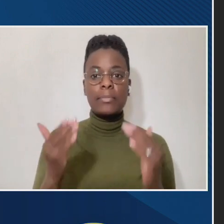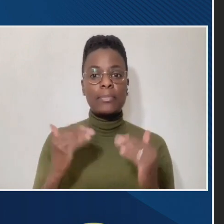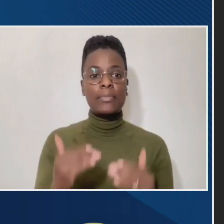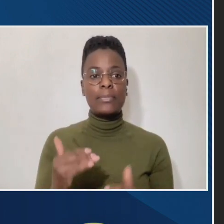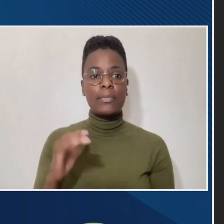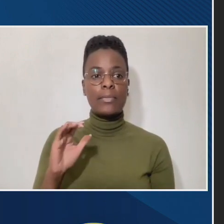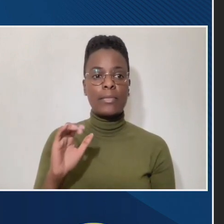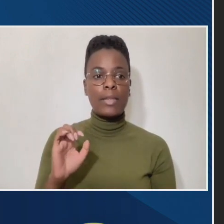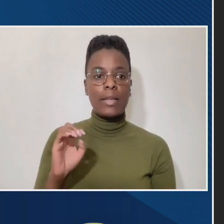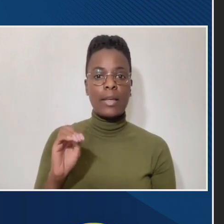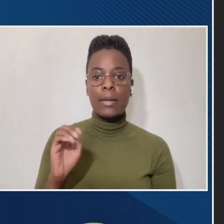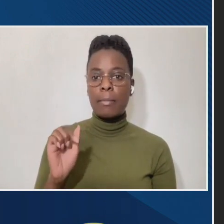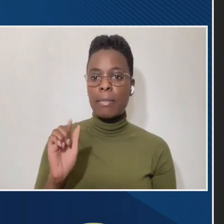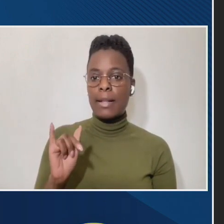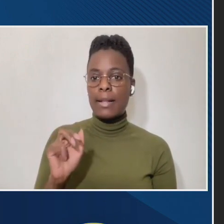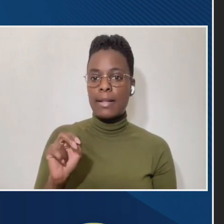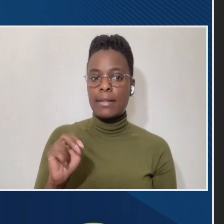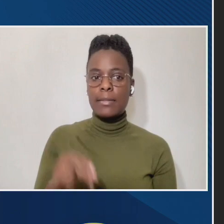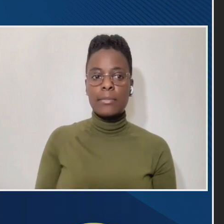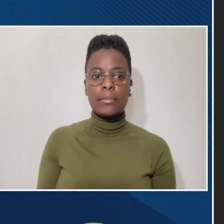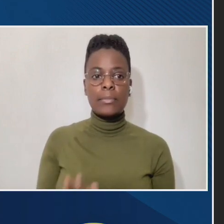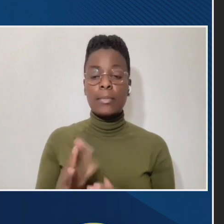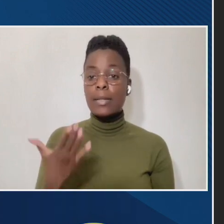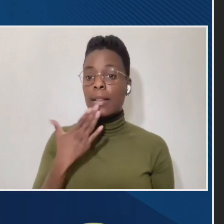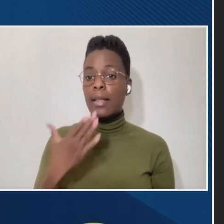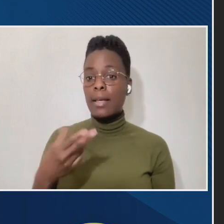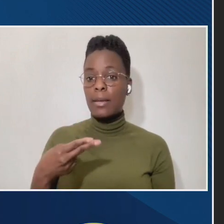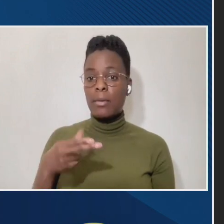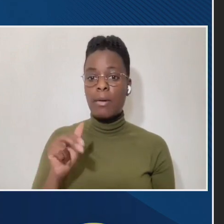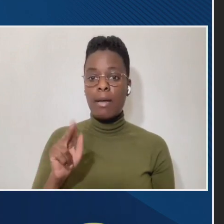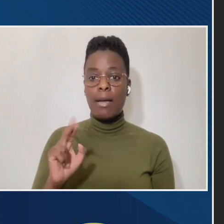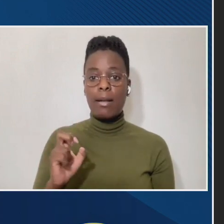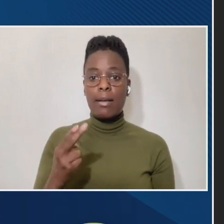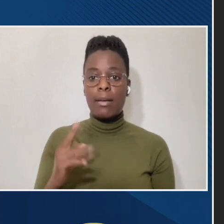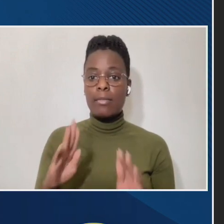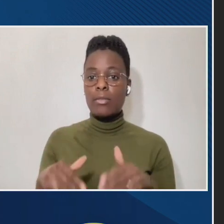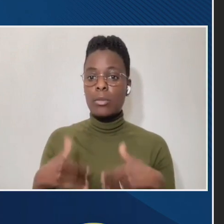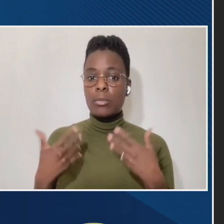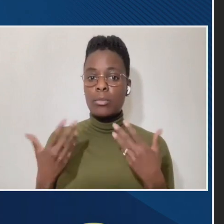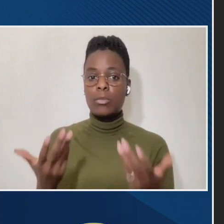out specifically within the program statute.